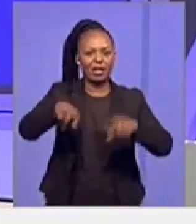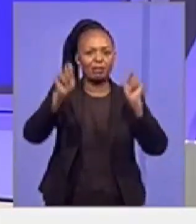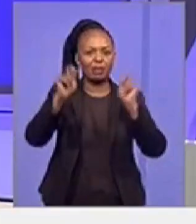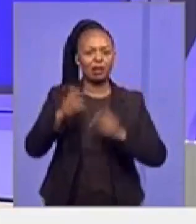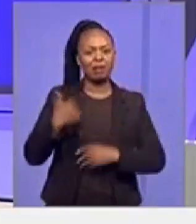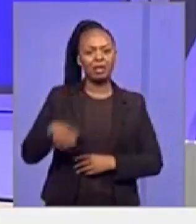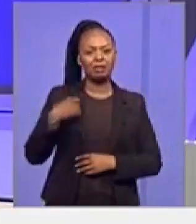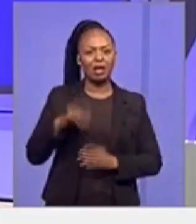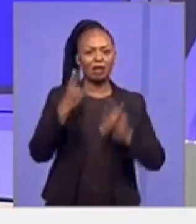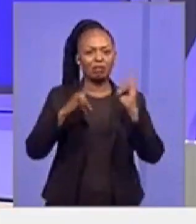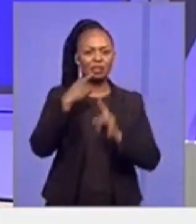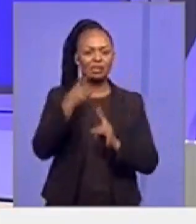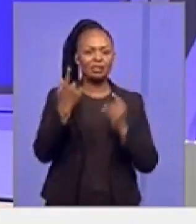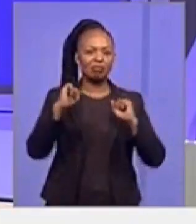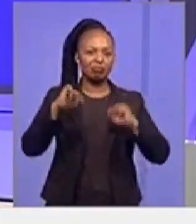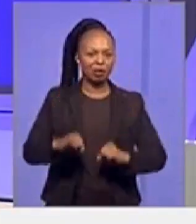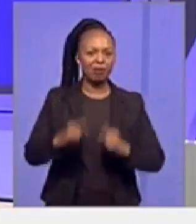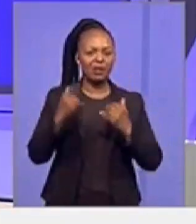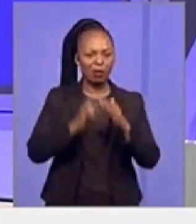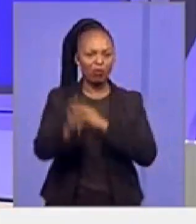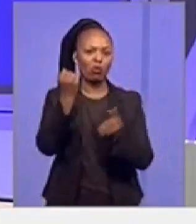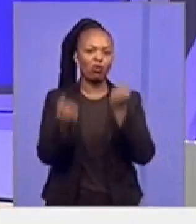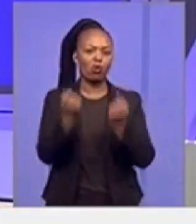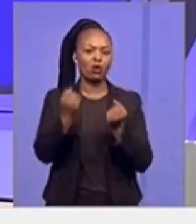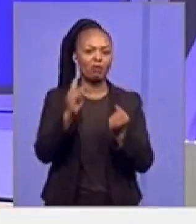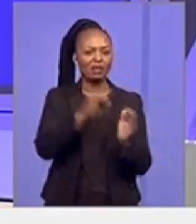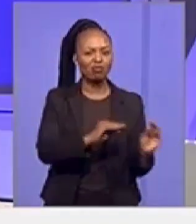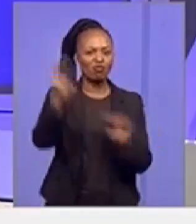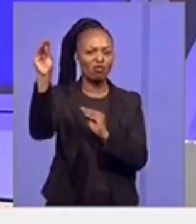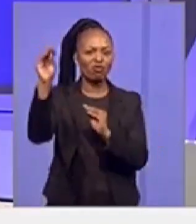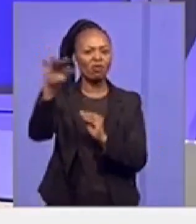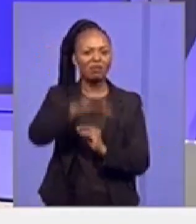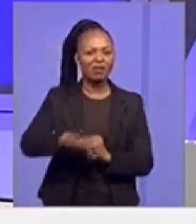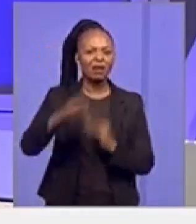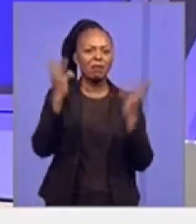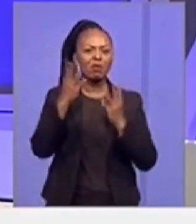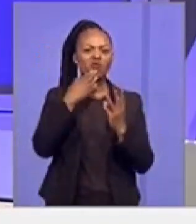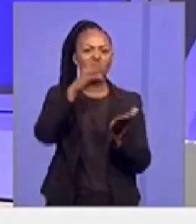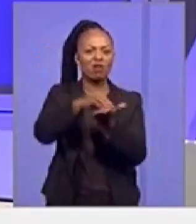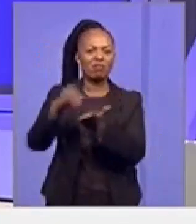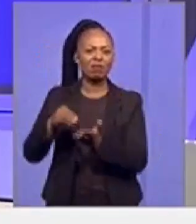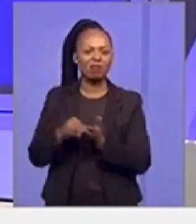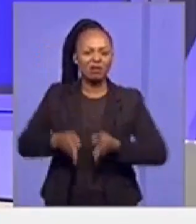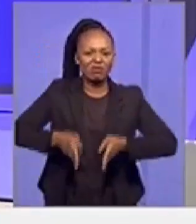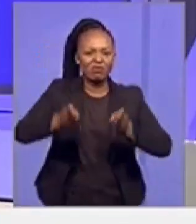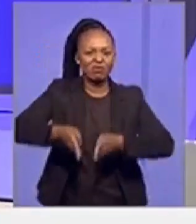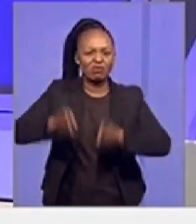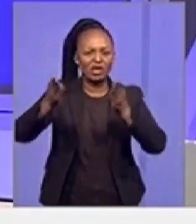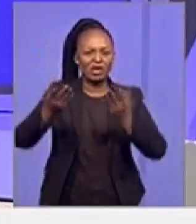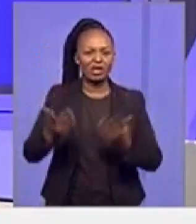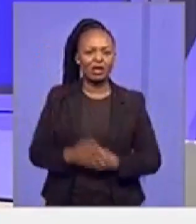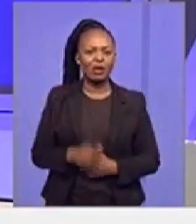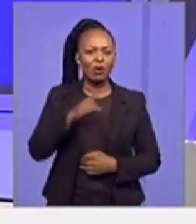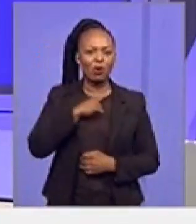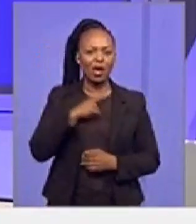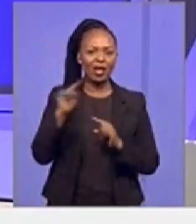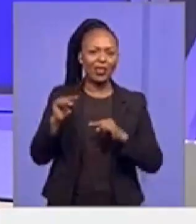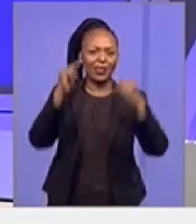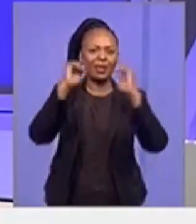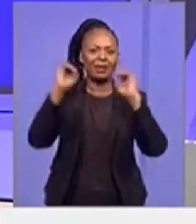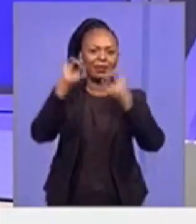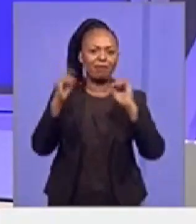tumello ho tswa lekgotleng le phamela dinyewe hore o ba tlose batho ba ba ipeile mebileng e bang ho sena motho hanyetsana le tumello